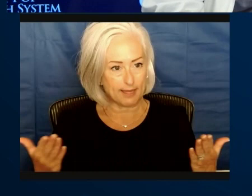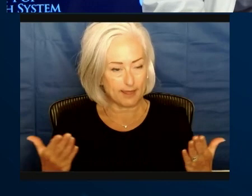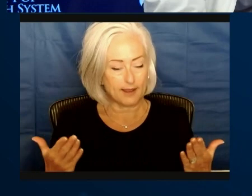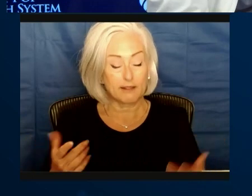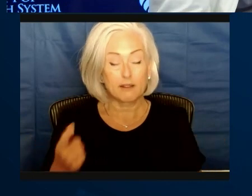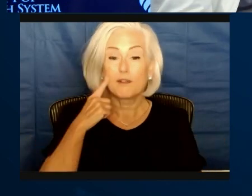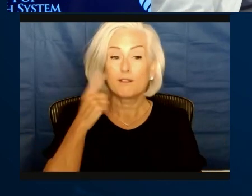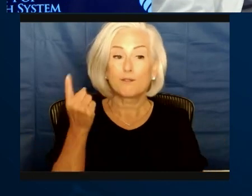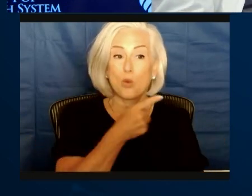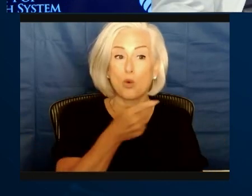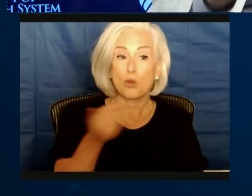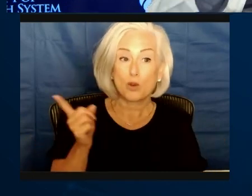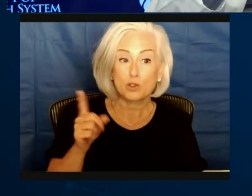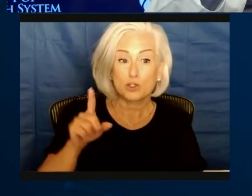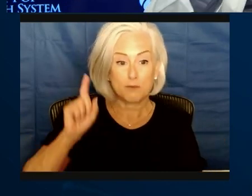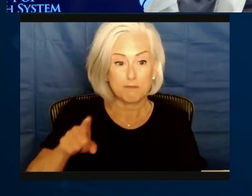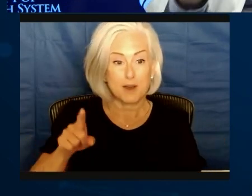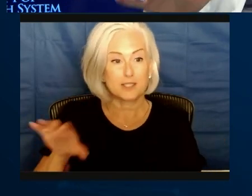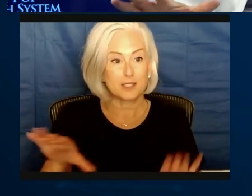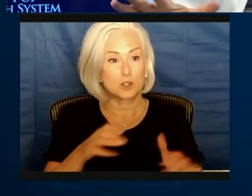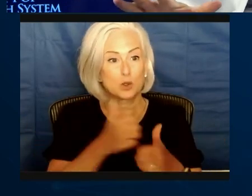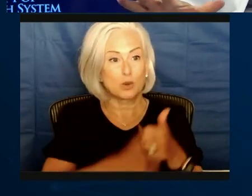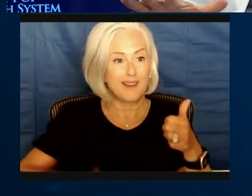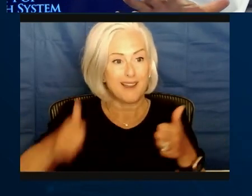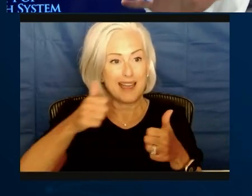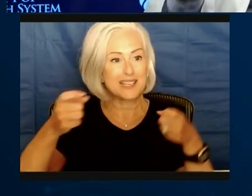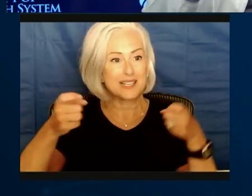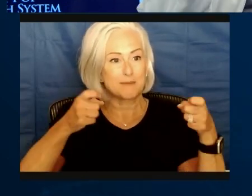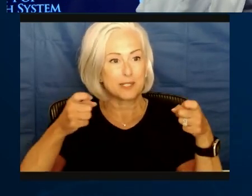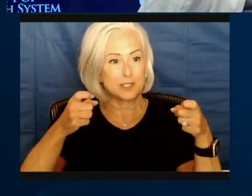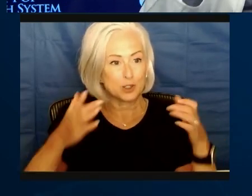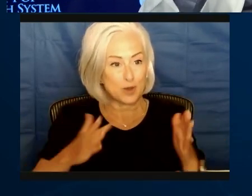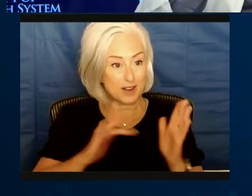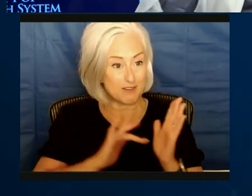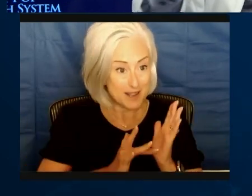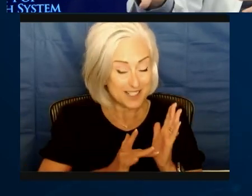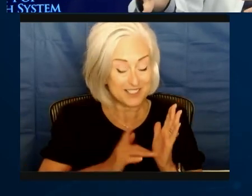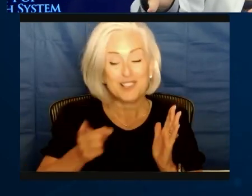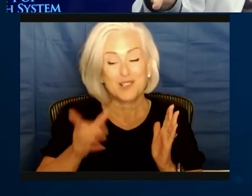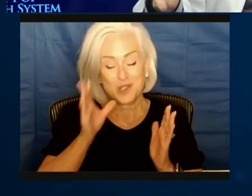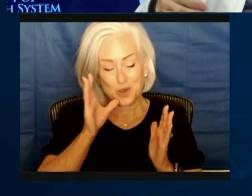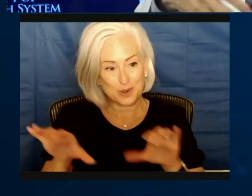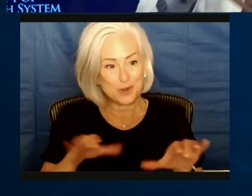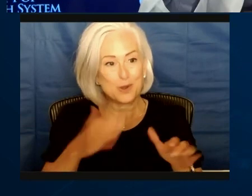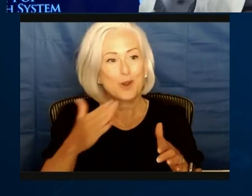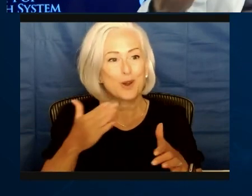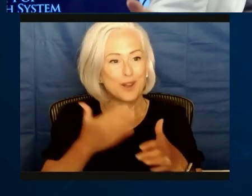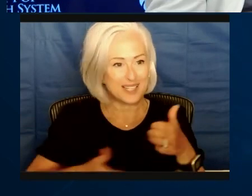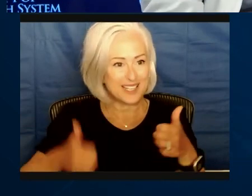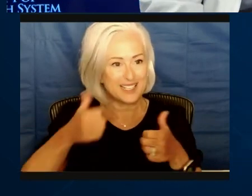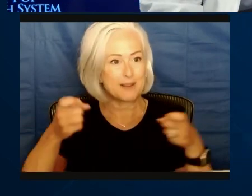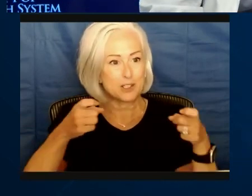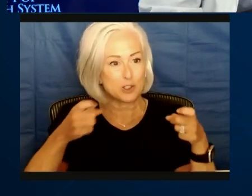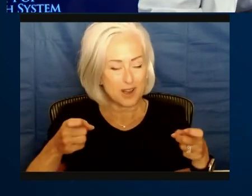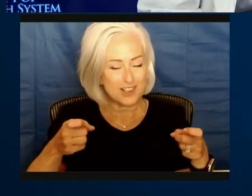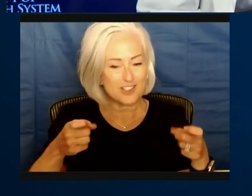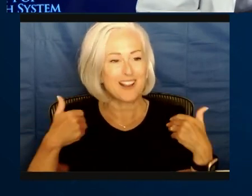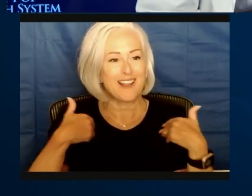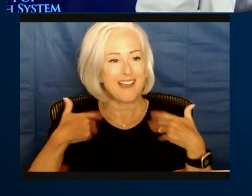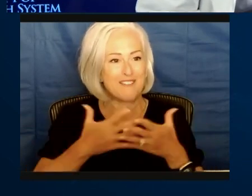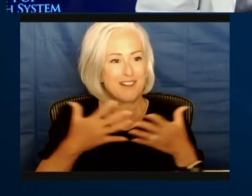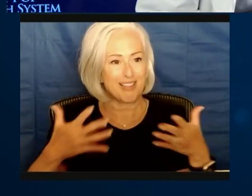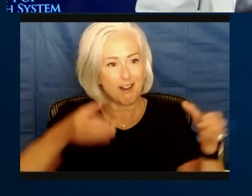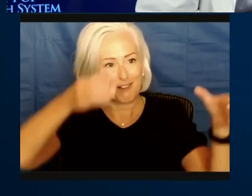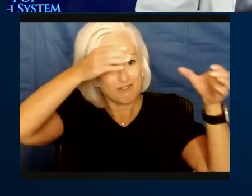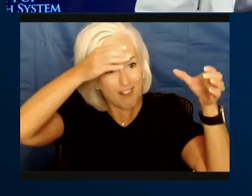do some administrative medicine, I think it sounds like you're going to go do some good administration. You're going to carry all this knowledge with you and help develop systems of care